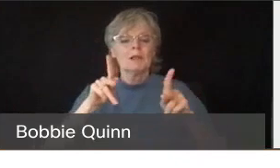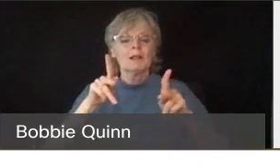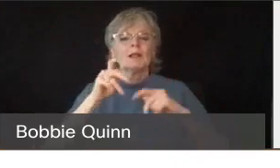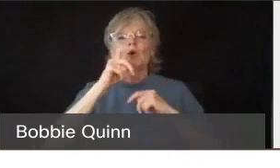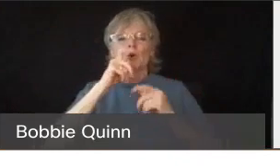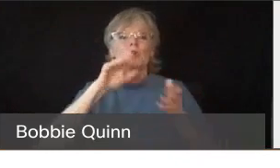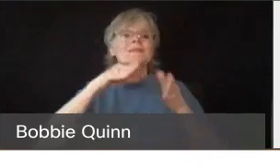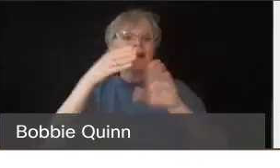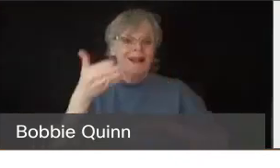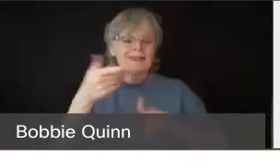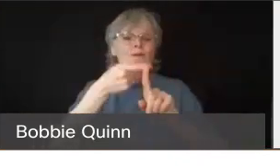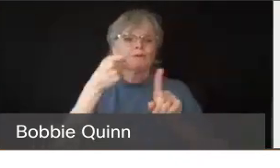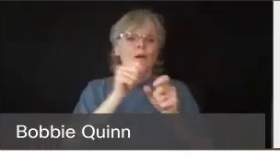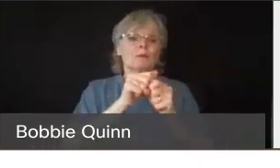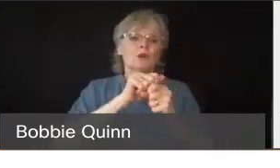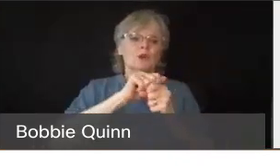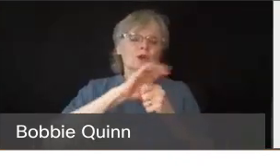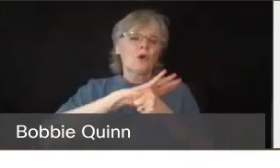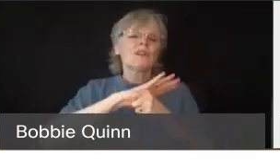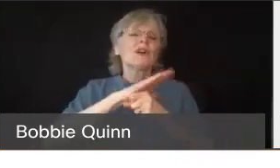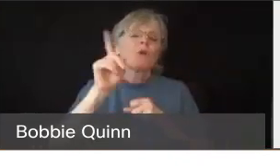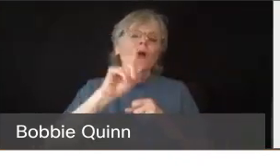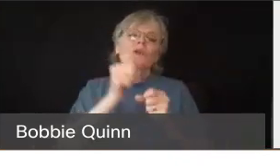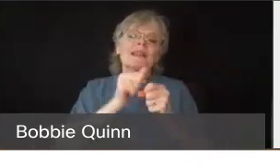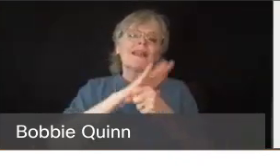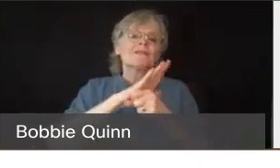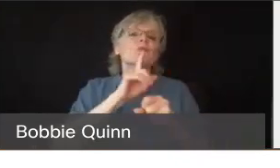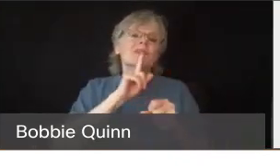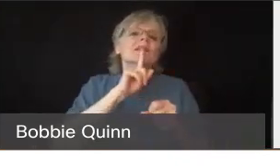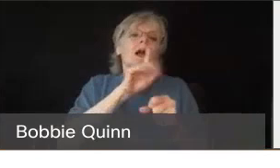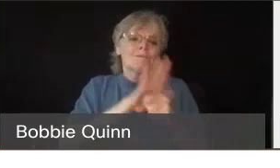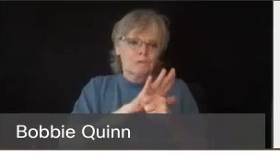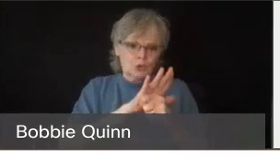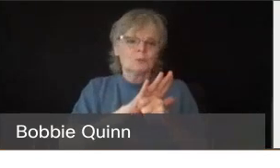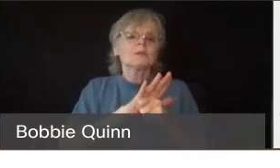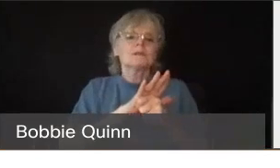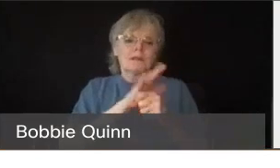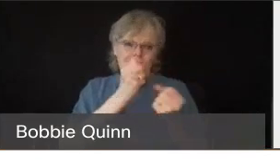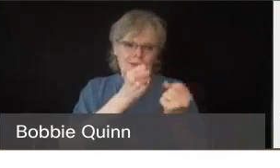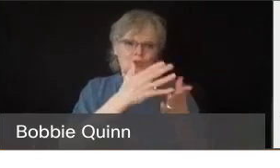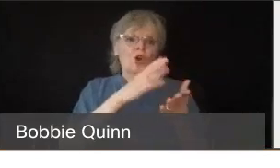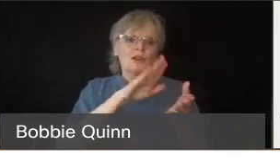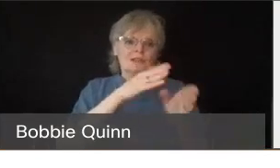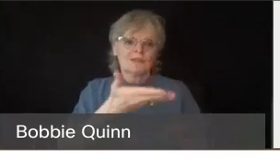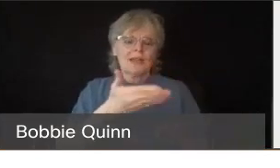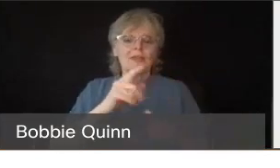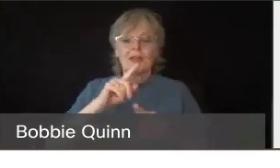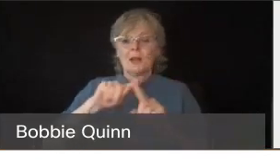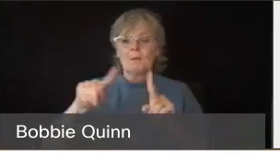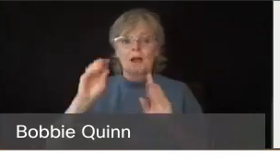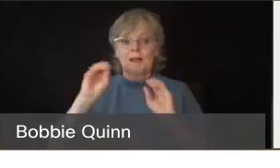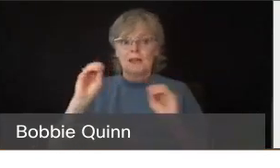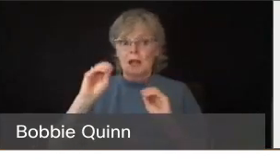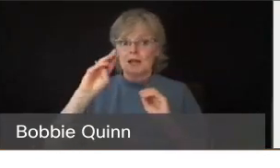have died from COVID, where COVID is confirmed as the cause of death. And none of the deaths in March, as of